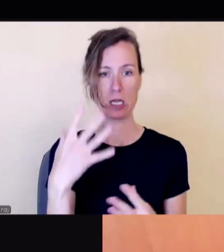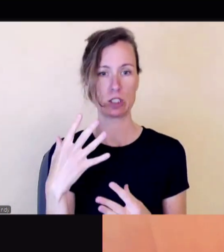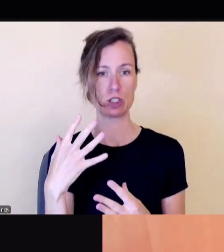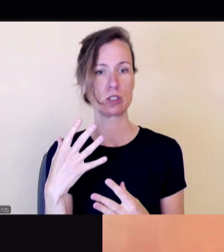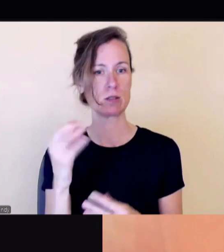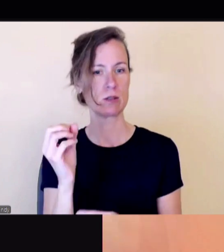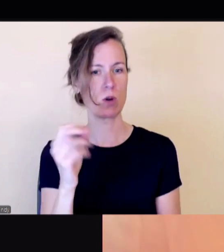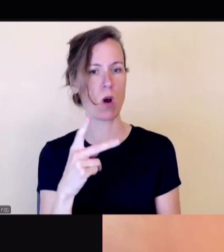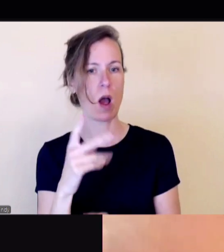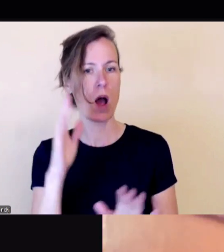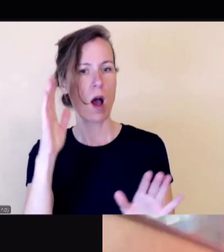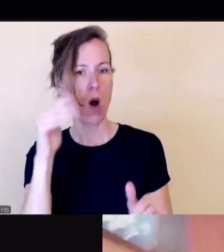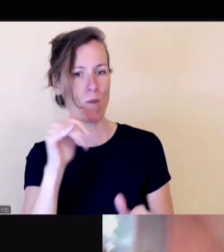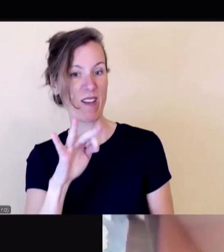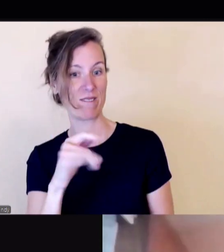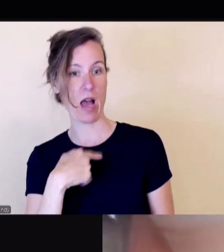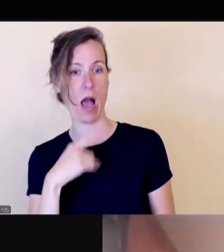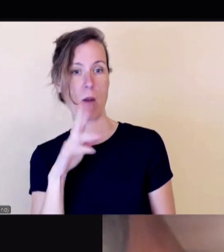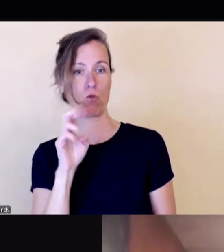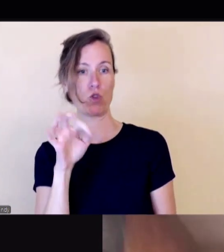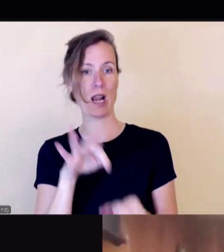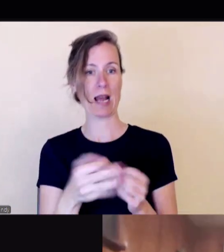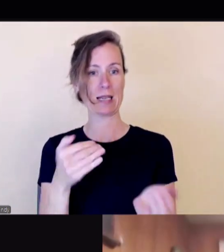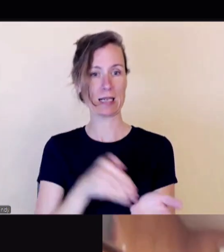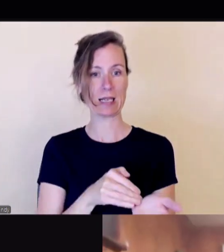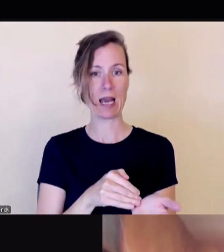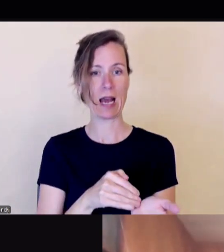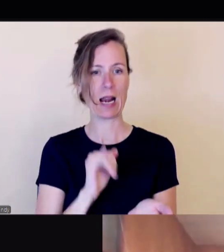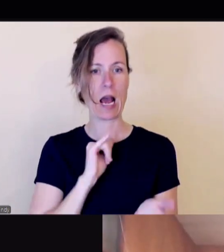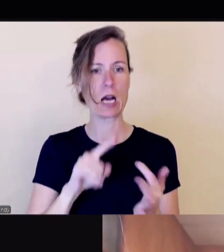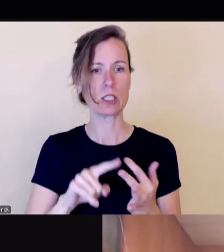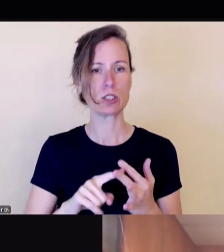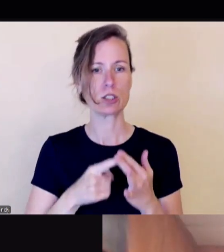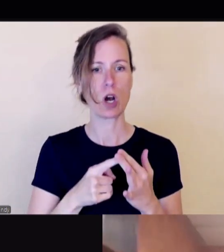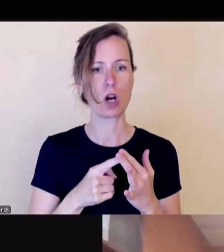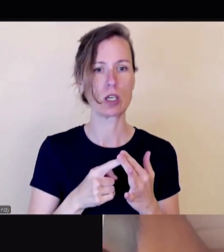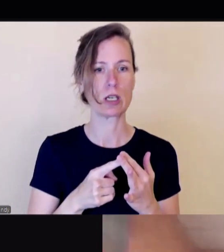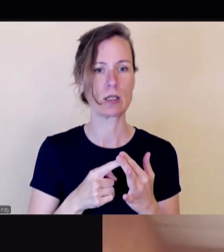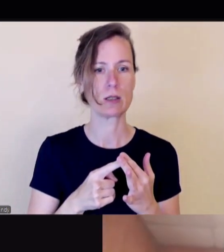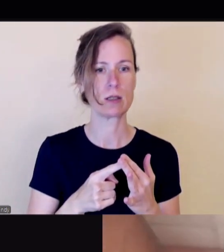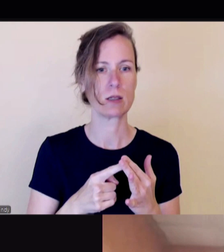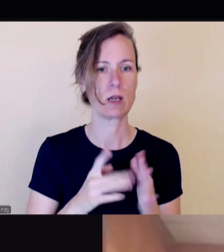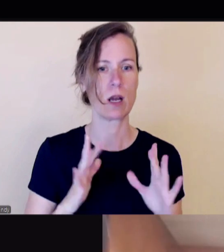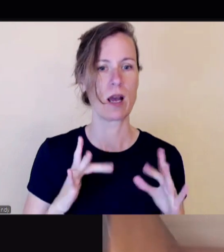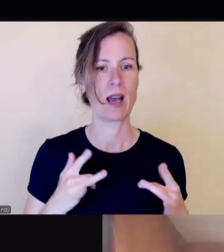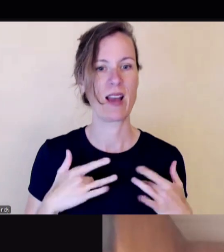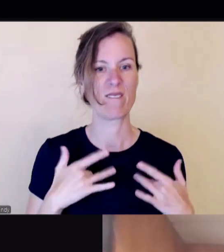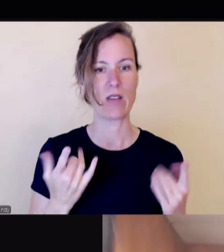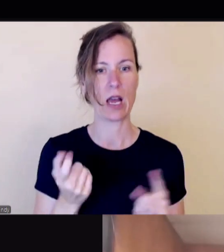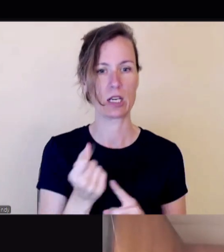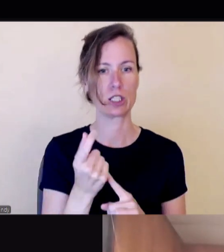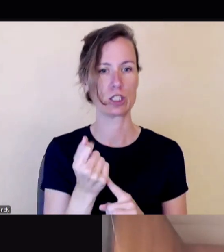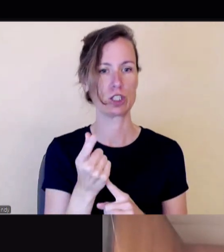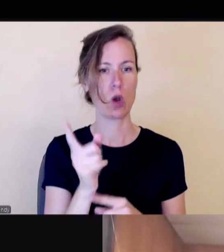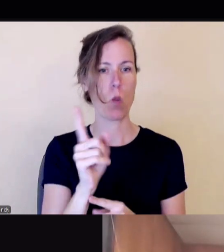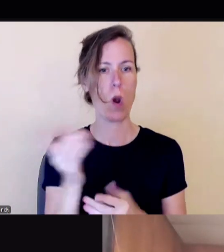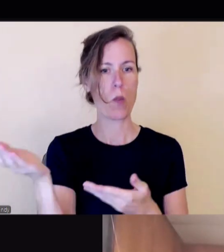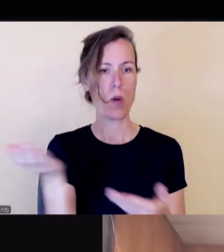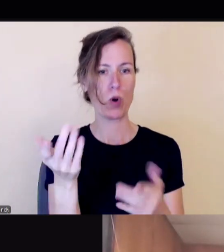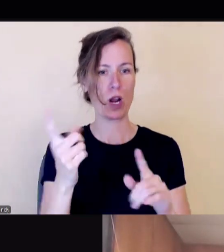key stakeholders, organizations, county organizations as a whole. I would love for you to have a community engagement with